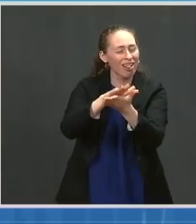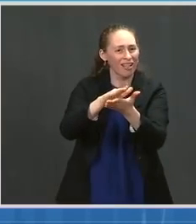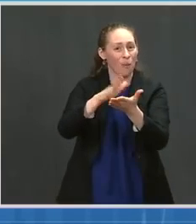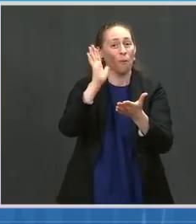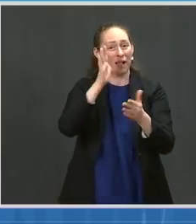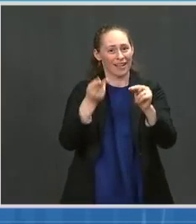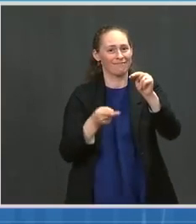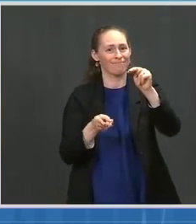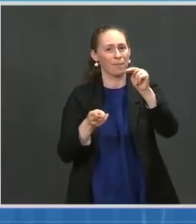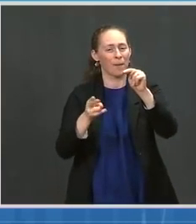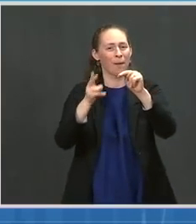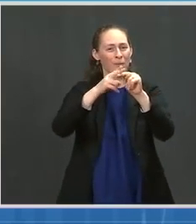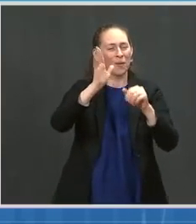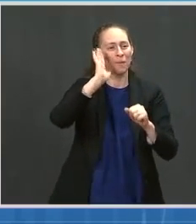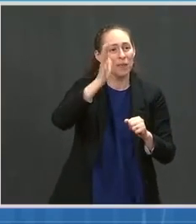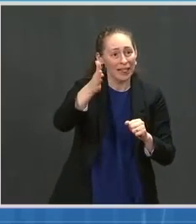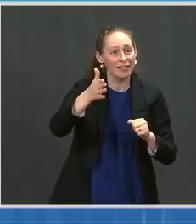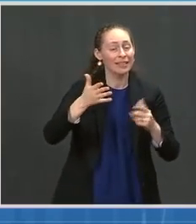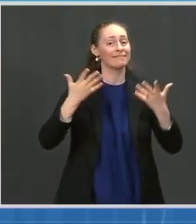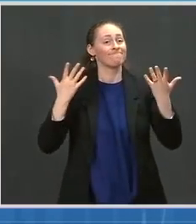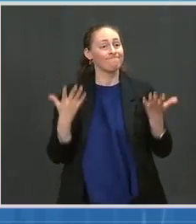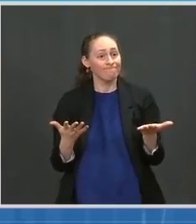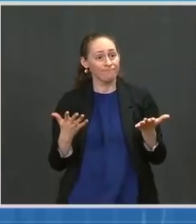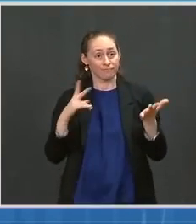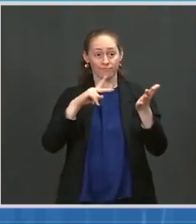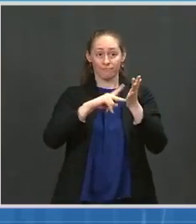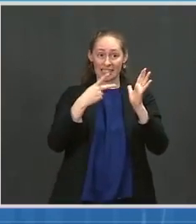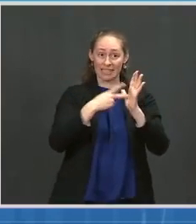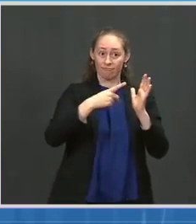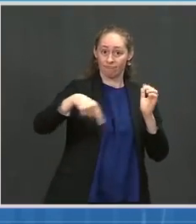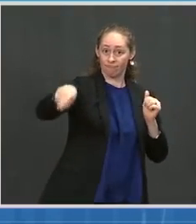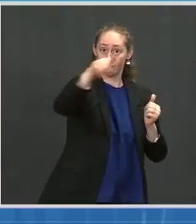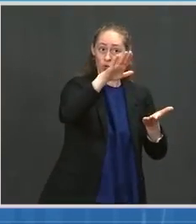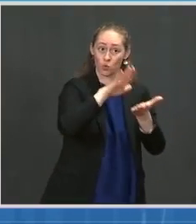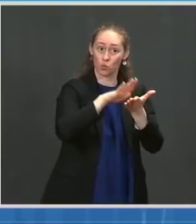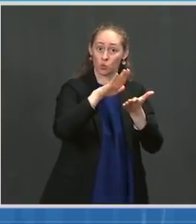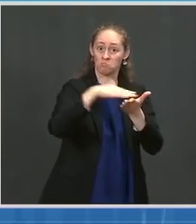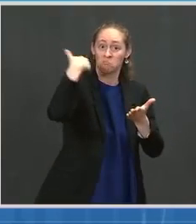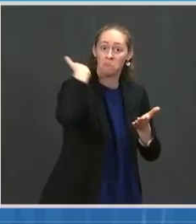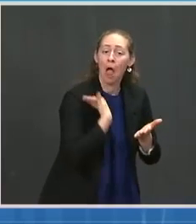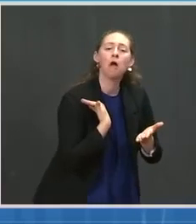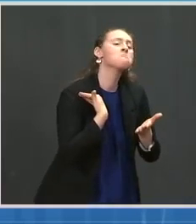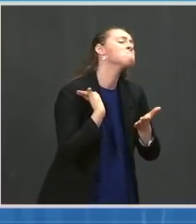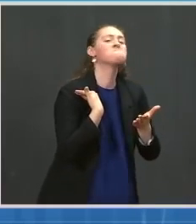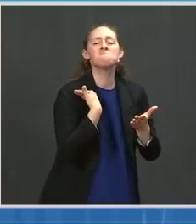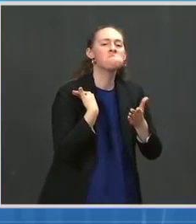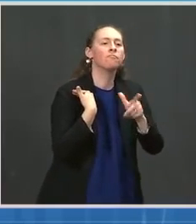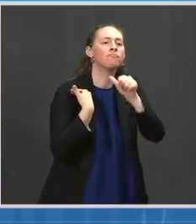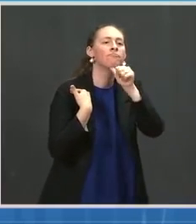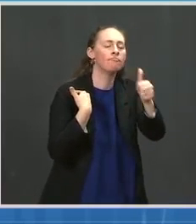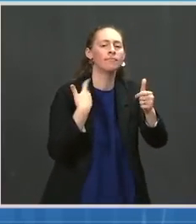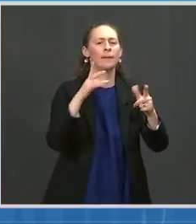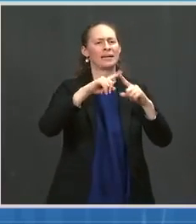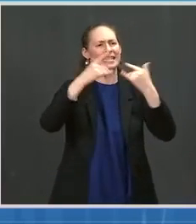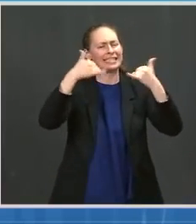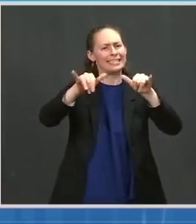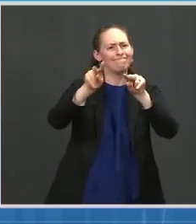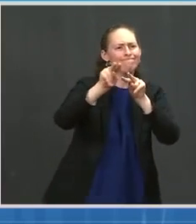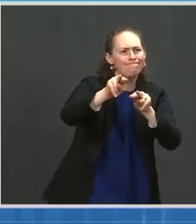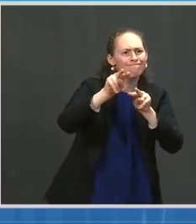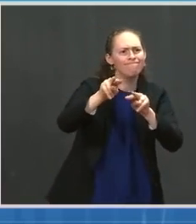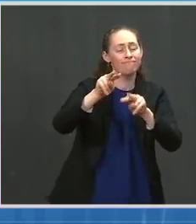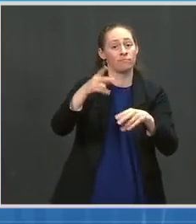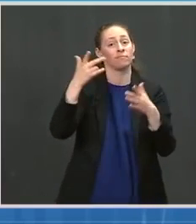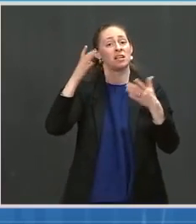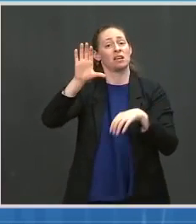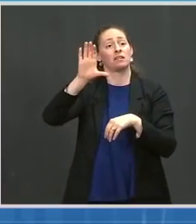necessarily indicative of school-based transmission. If fully implemented, the CDC's operational guidance for